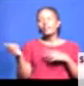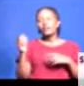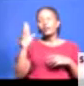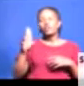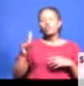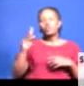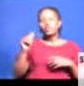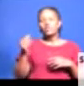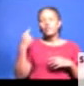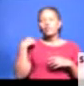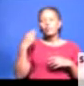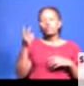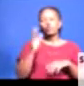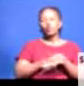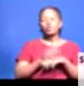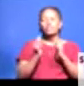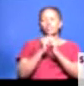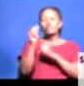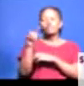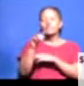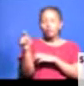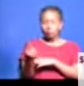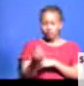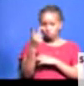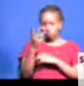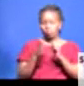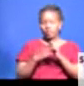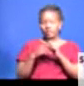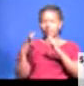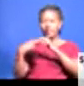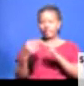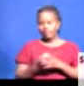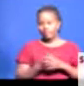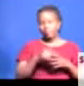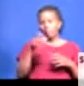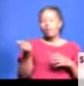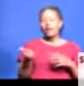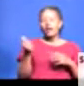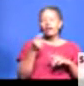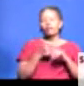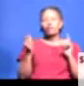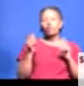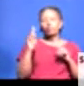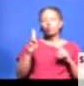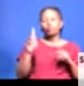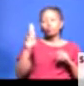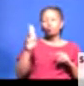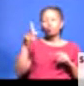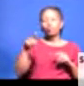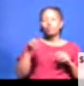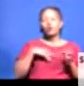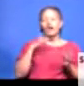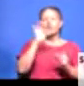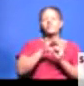with 15,298 votes. Elsewhere, Titus Lotee of Kenya Union Party, KUP, has been elected as Member